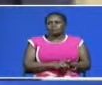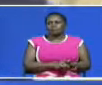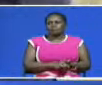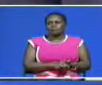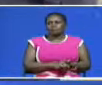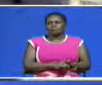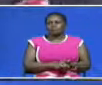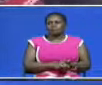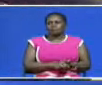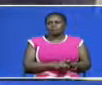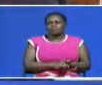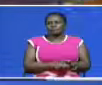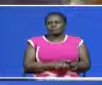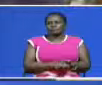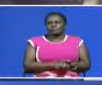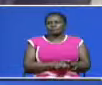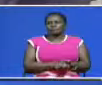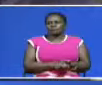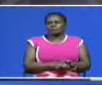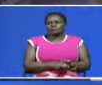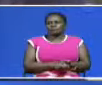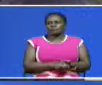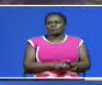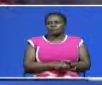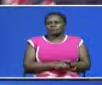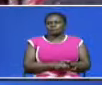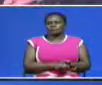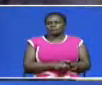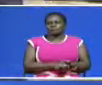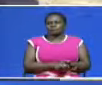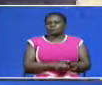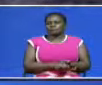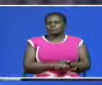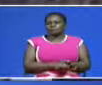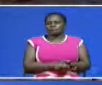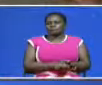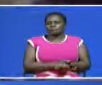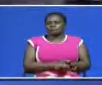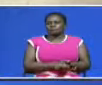I scan it. Thank you. Okay.